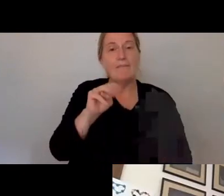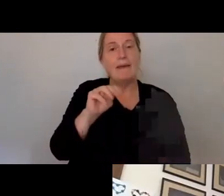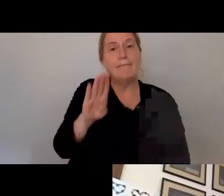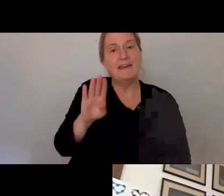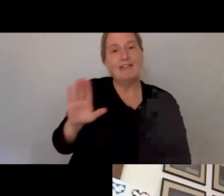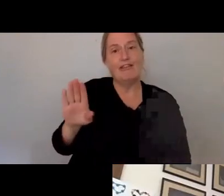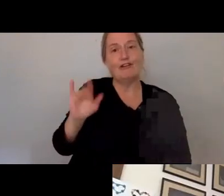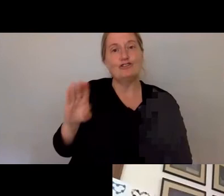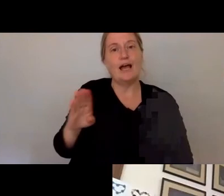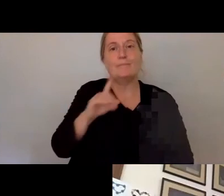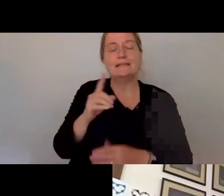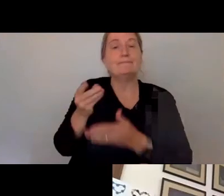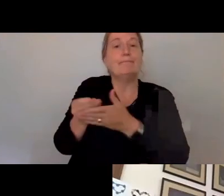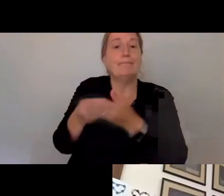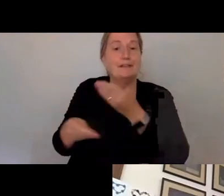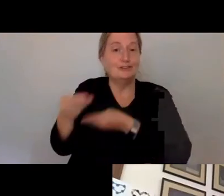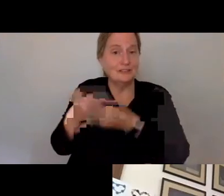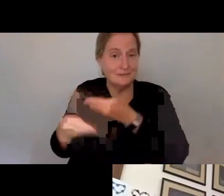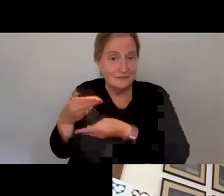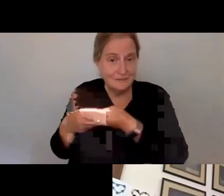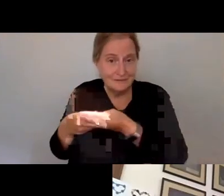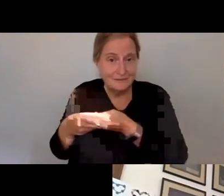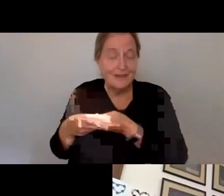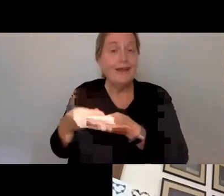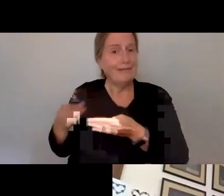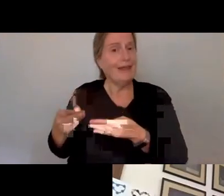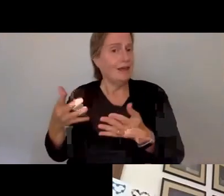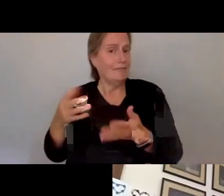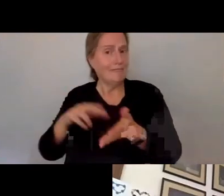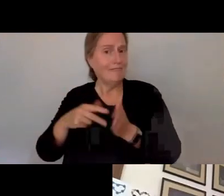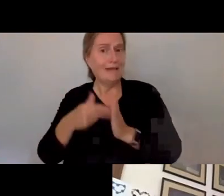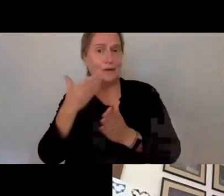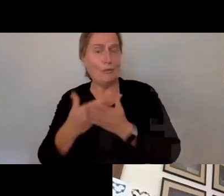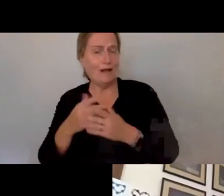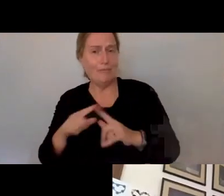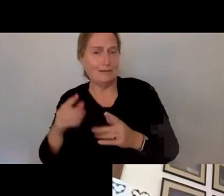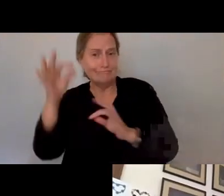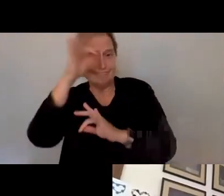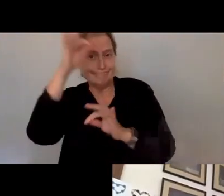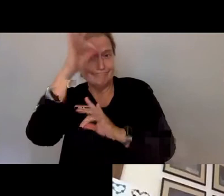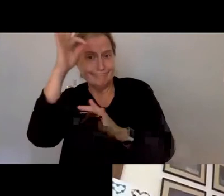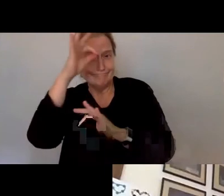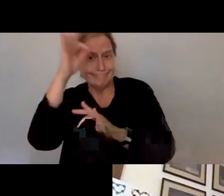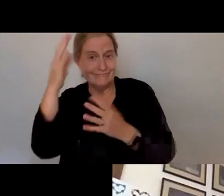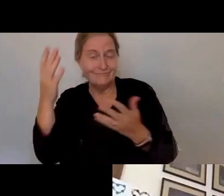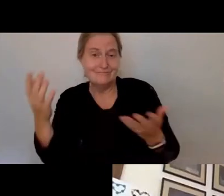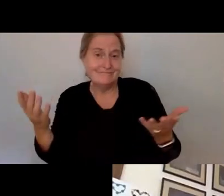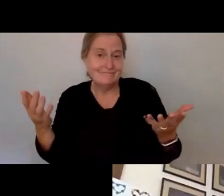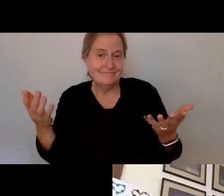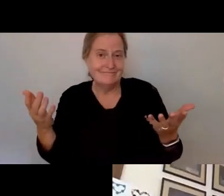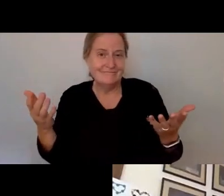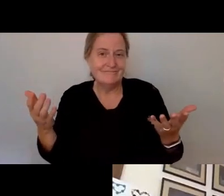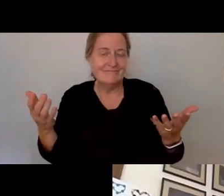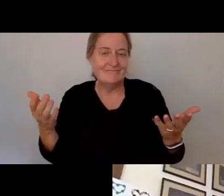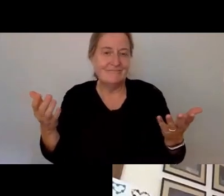and they're well intended, but this isn't what they do. It's like going to a gas station to buy a dinner. Well, they have, like, you know, dried out sandwiches.